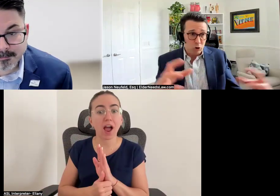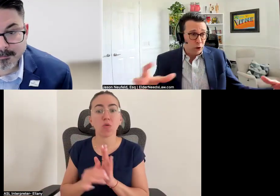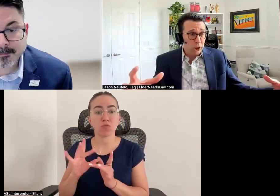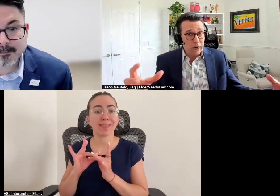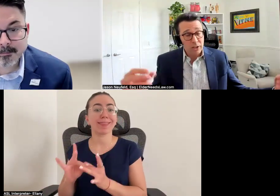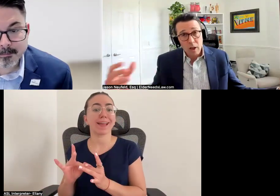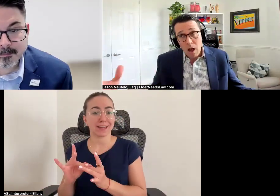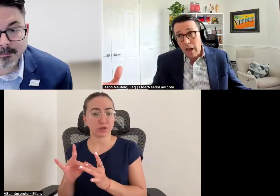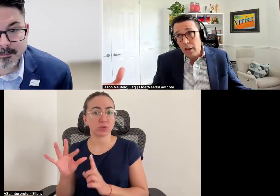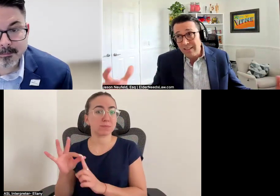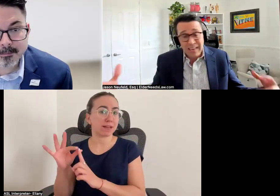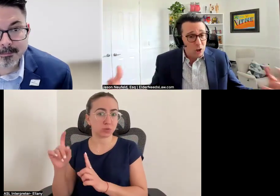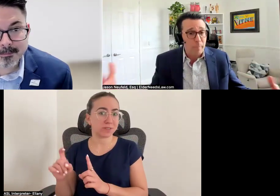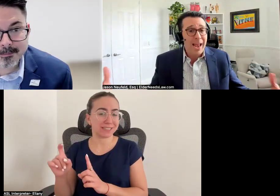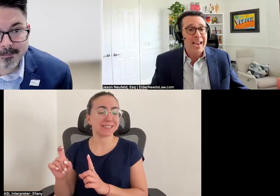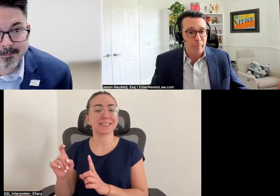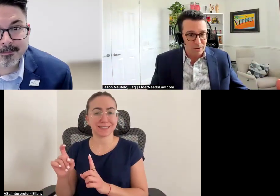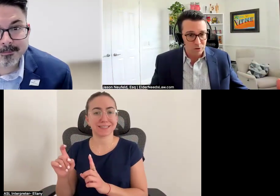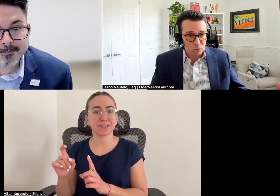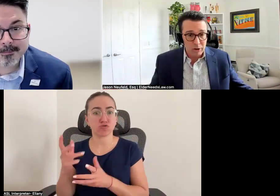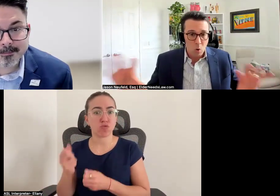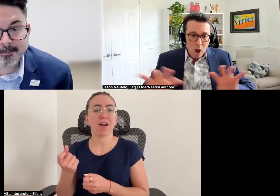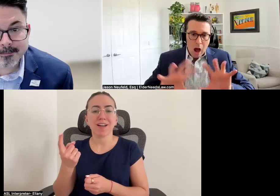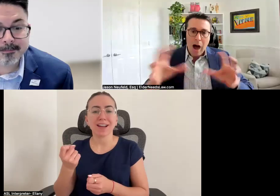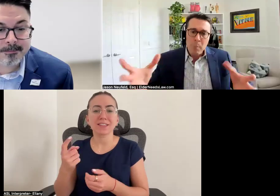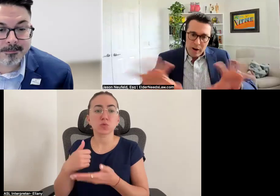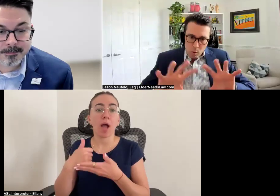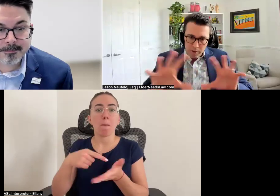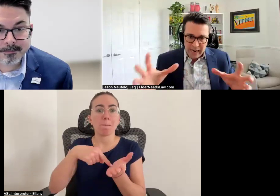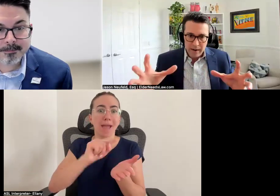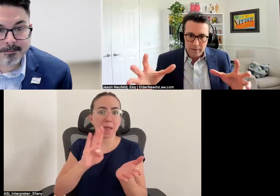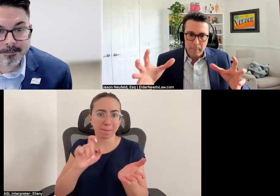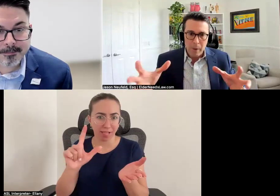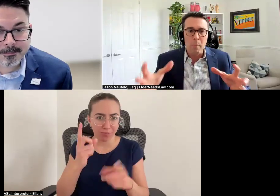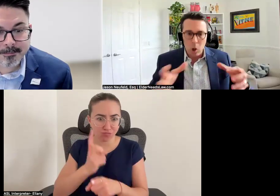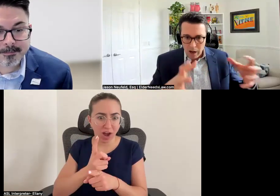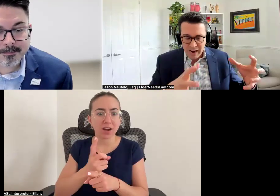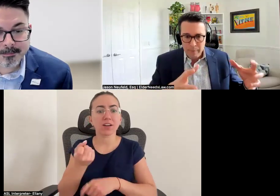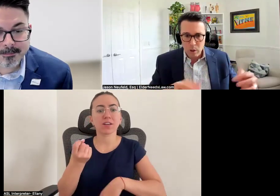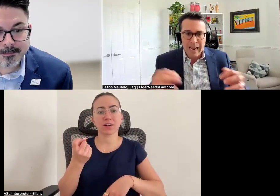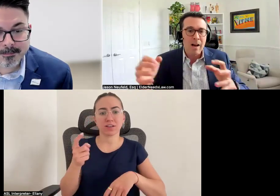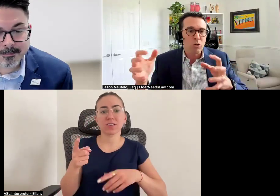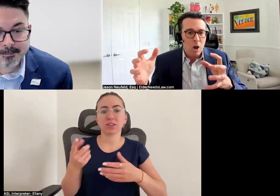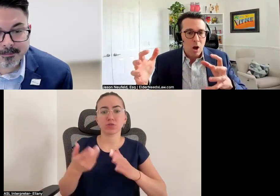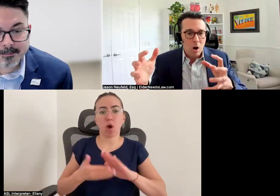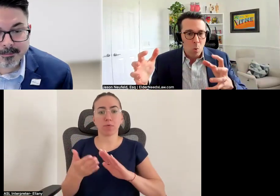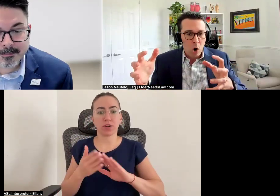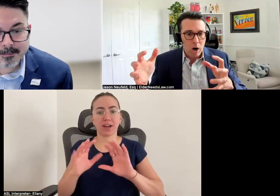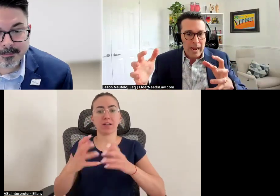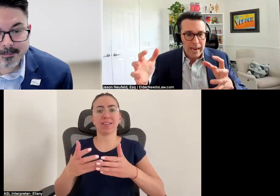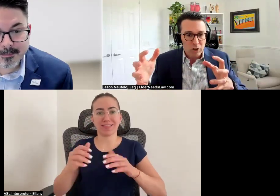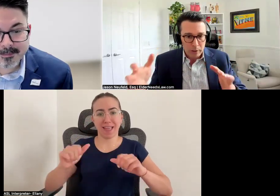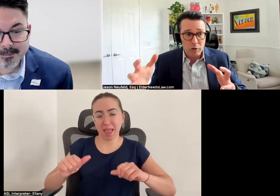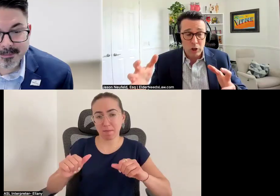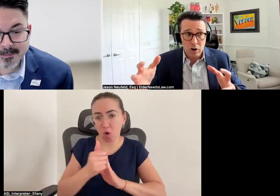trust, which is really just essentially paying bills, right? So operating within the bubble of an able account